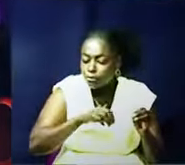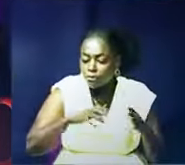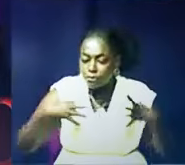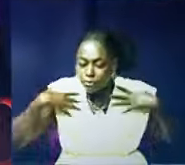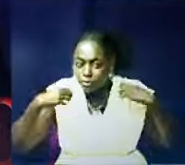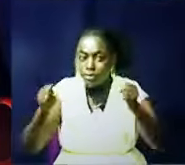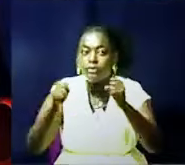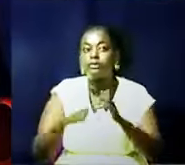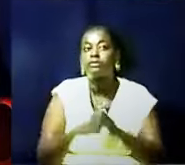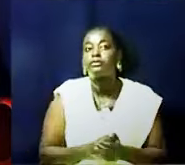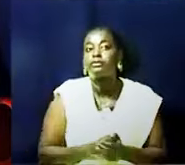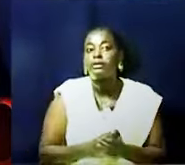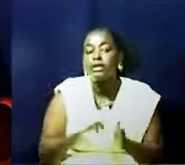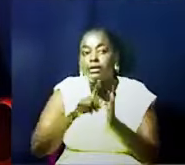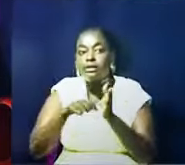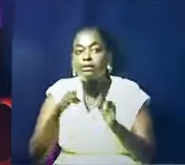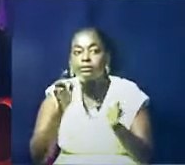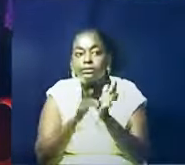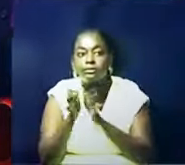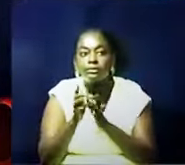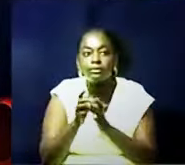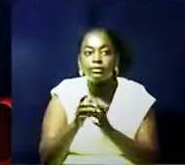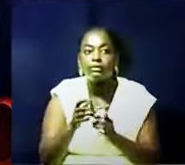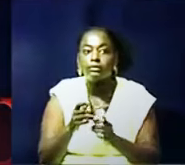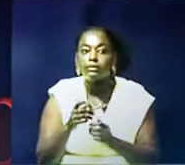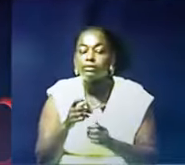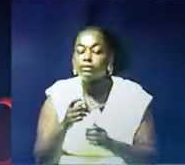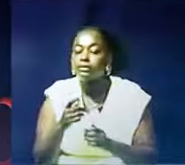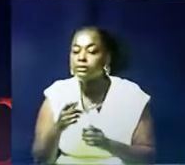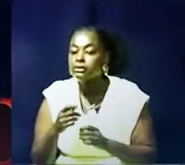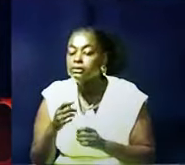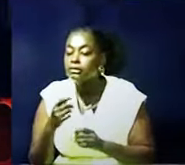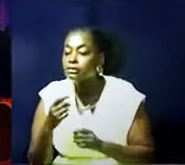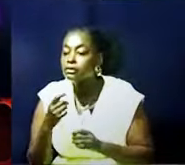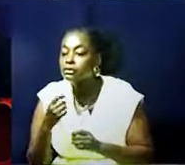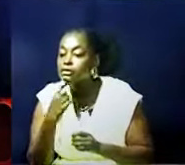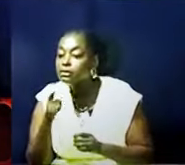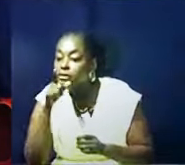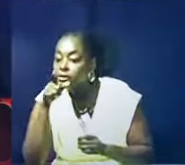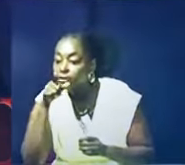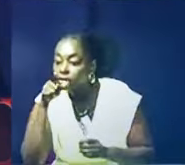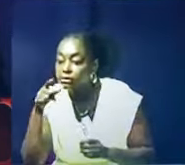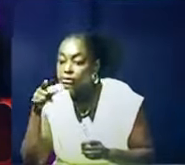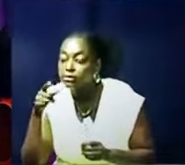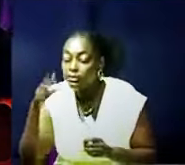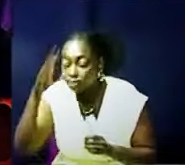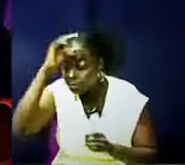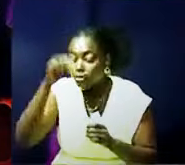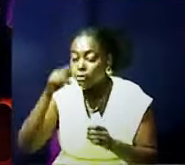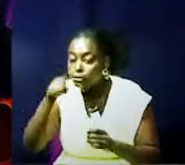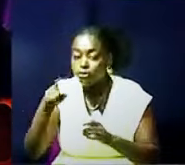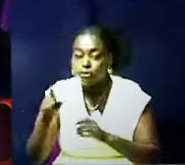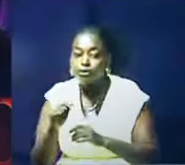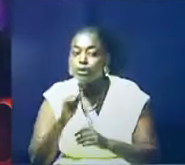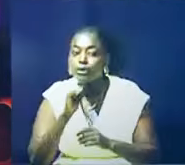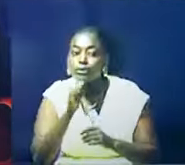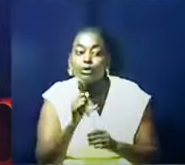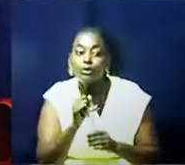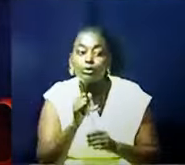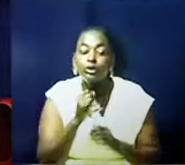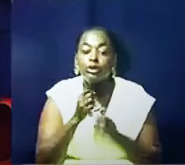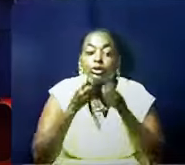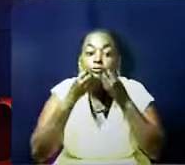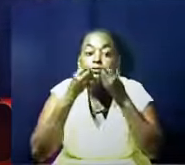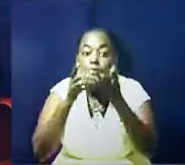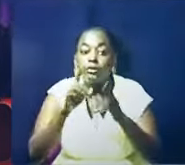verse. Then Jesus ordered him, don't tell anyone, but go show yourself to the priest and offer sacrifice. Let's